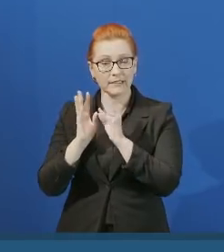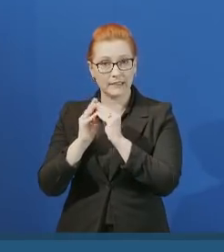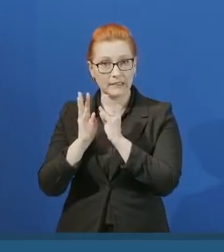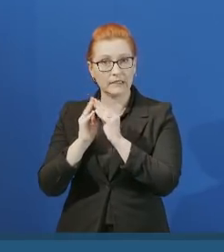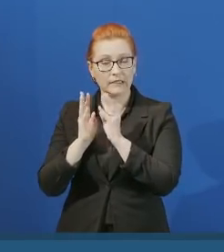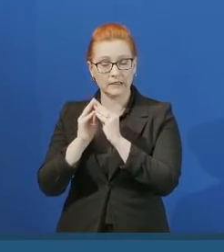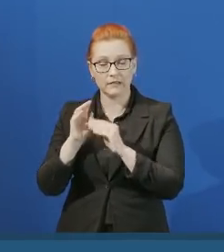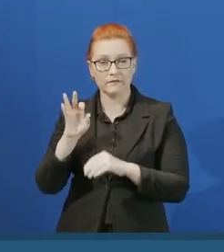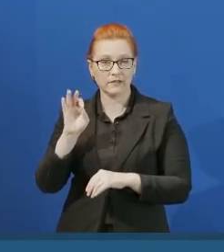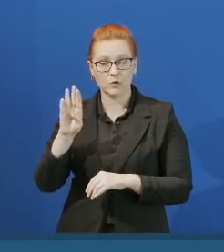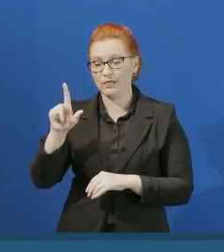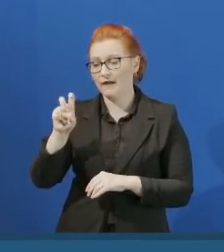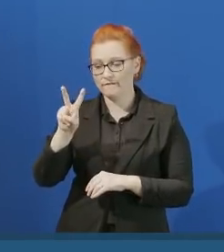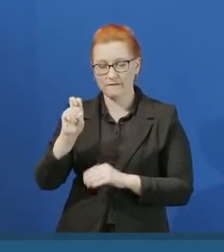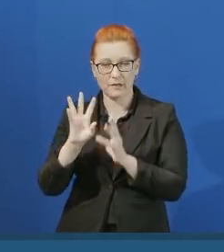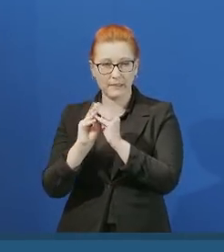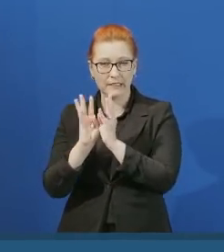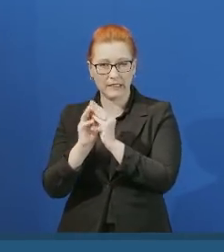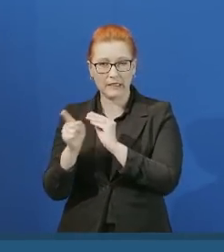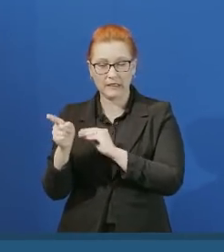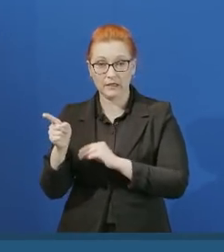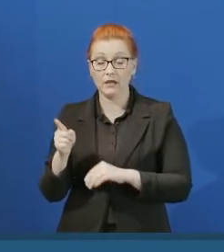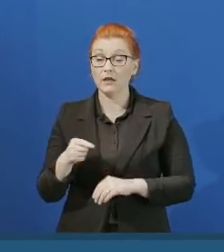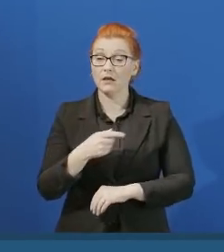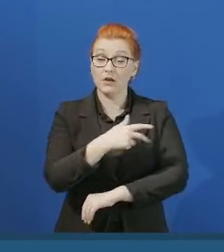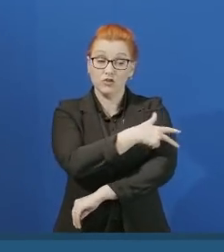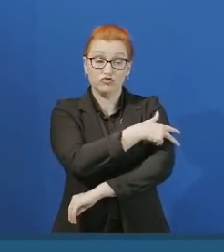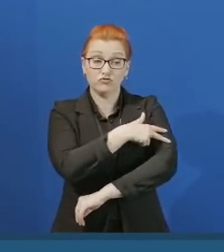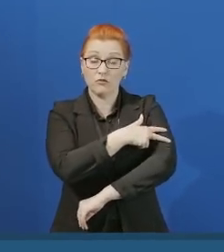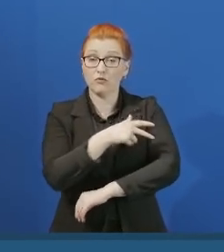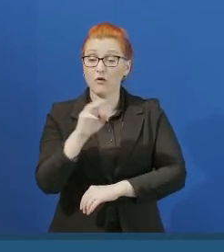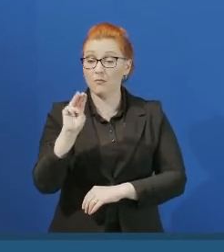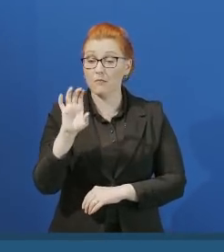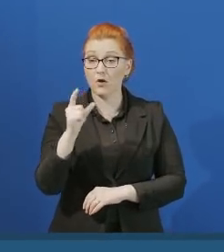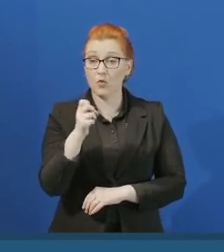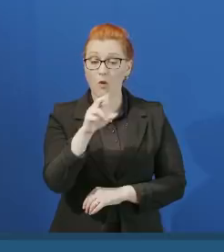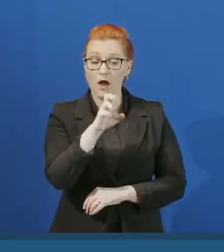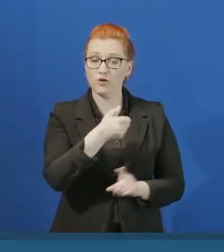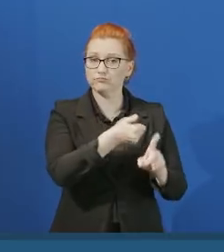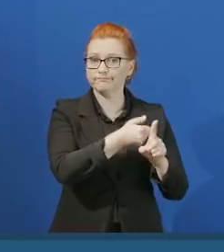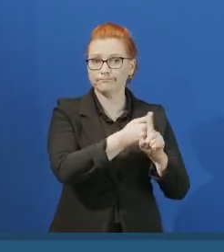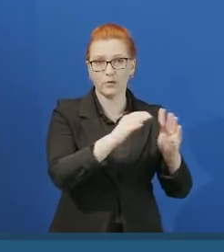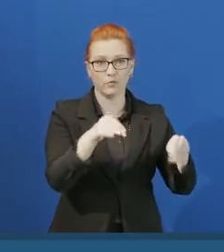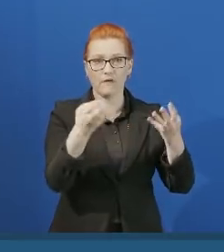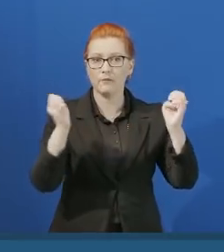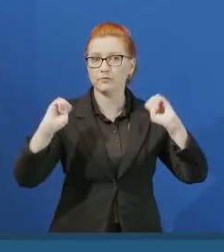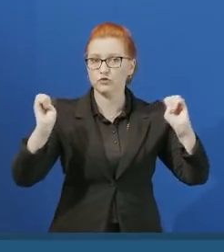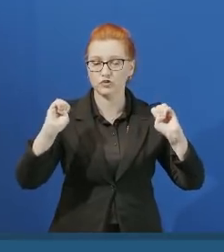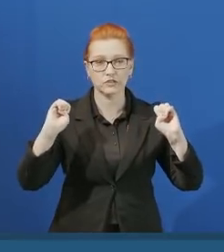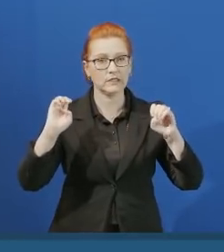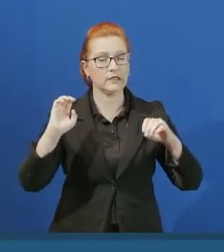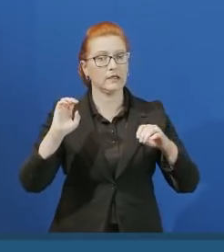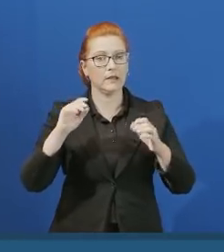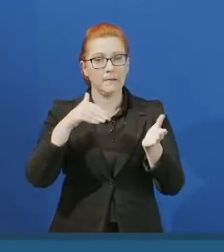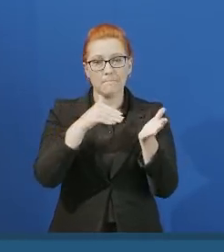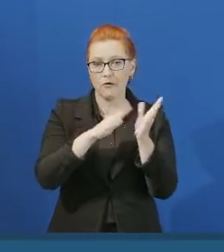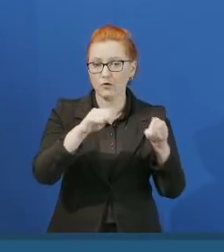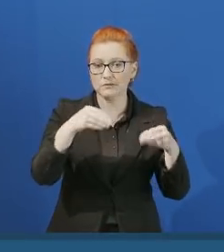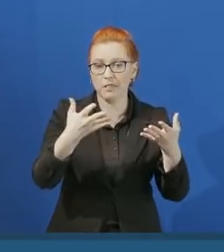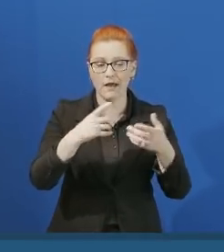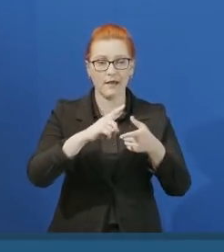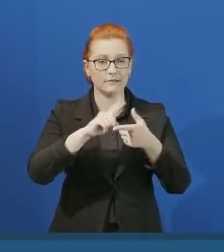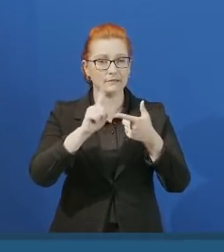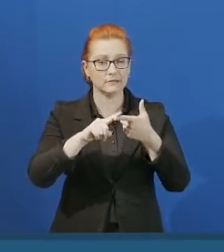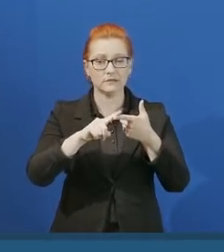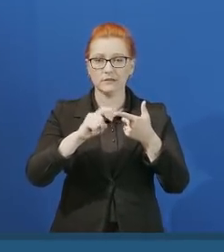the National Guard, has surged emergency medical supplies and personnel to Navajo Nation. Will you give us an